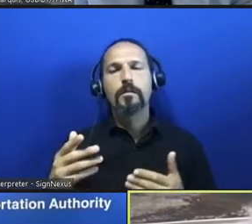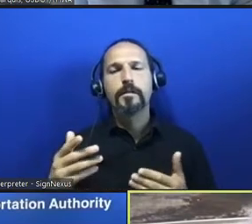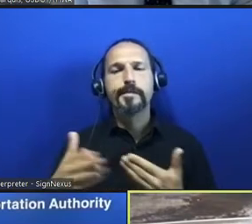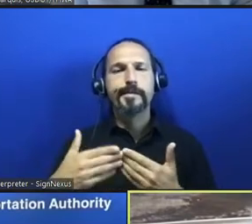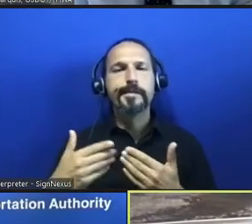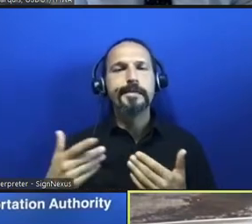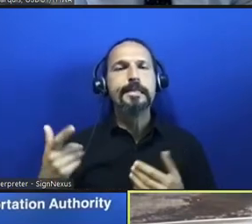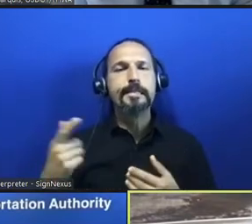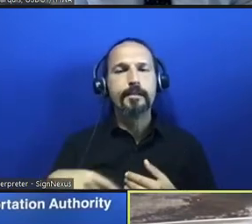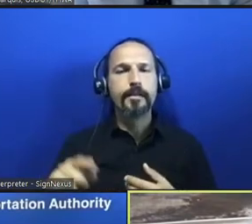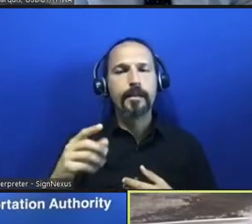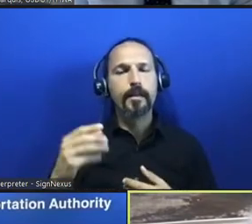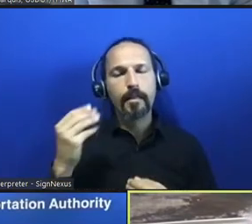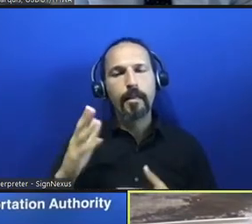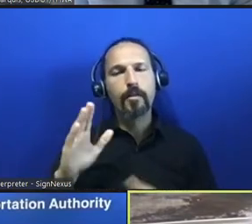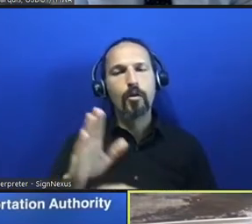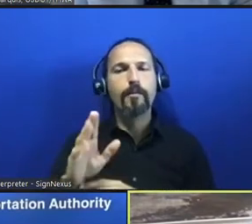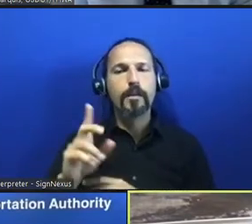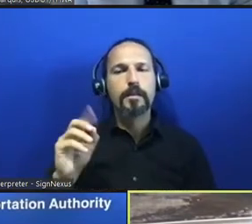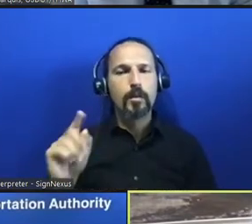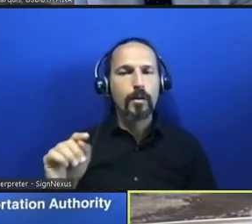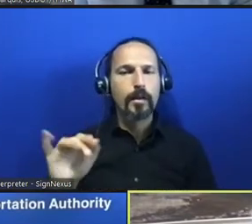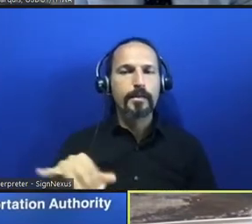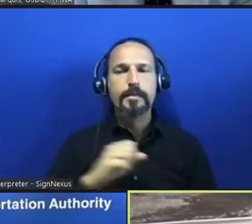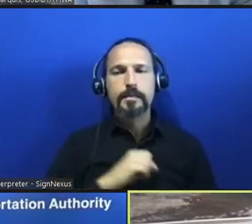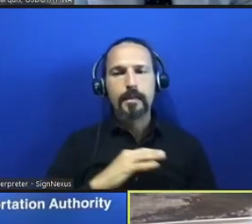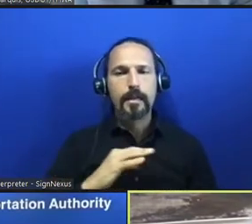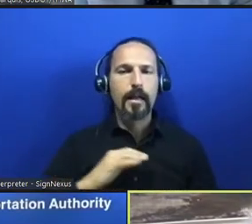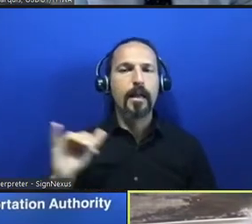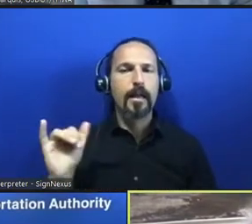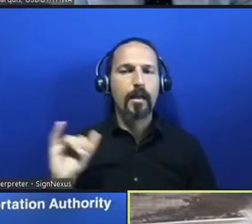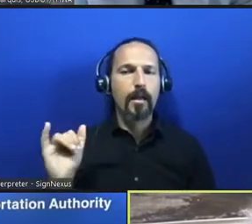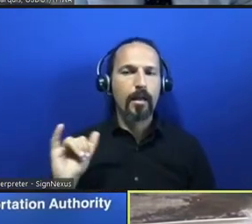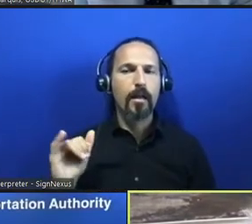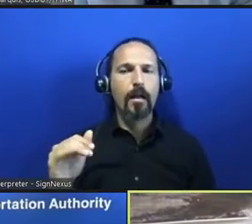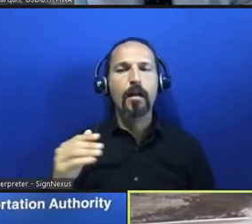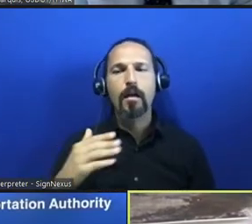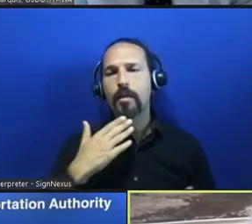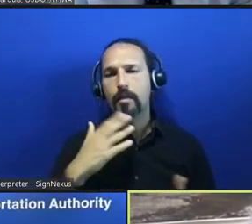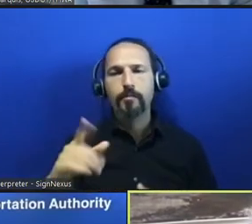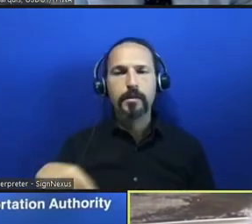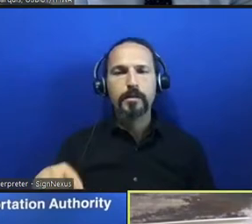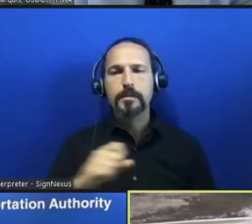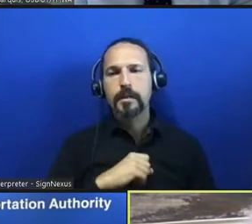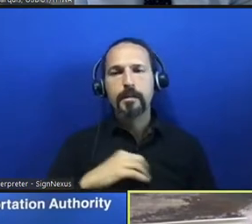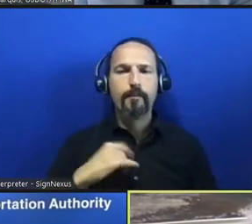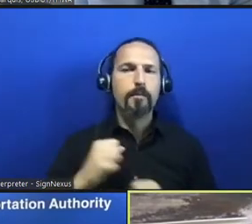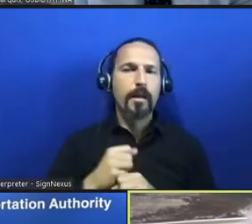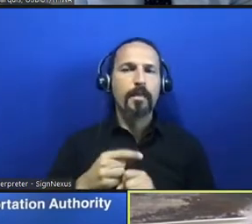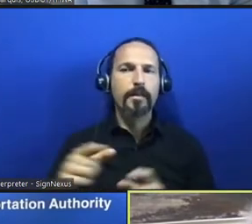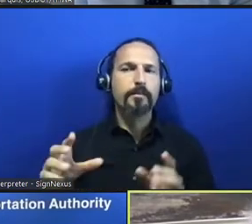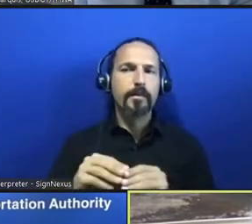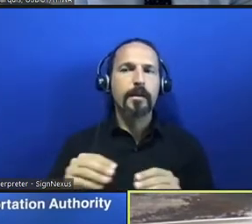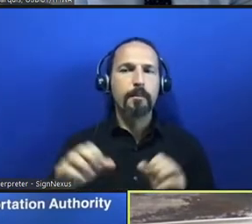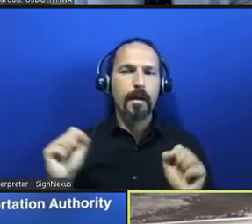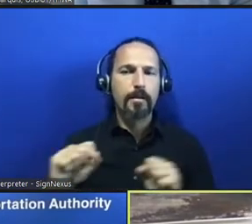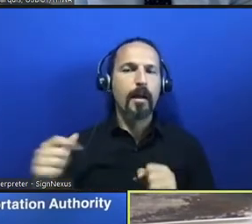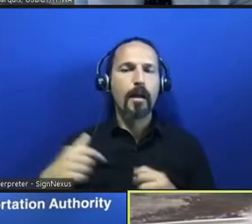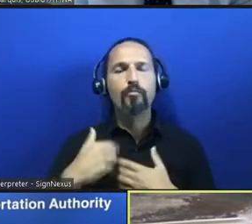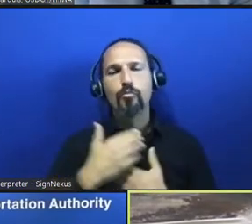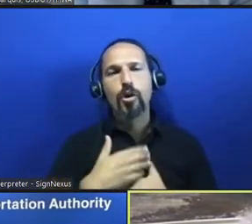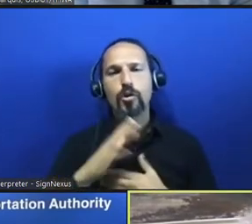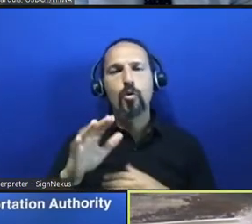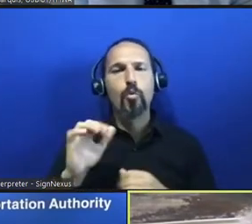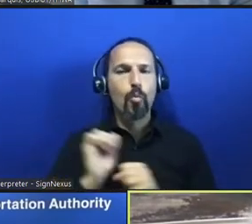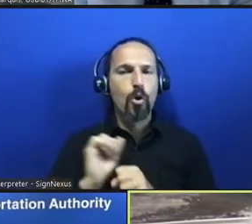afternoon Dot and MTA staff and and hello support staff making this meeting possible I appreciate